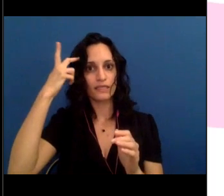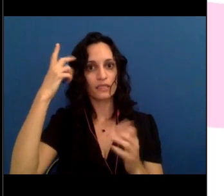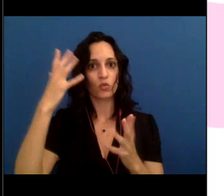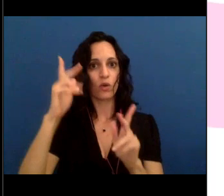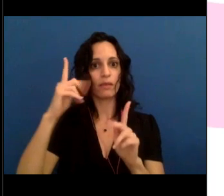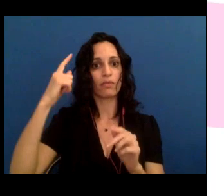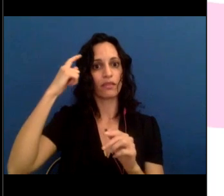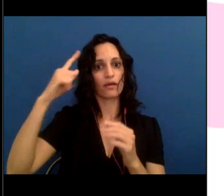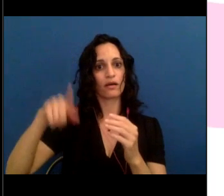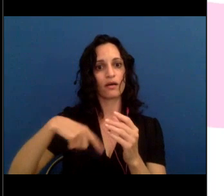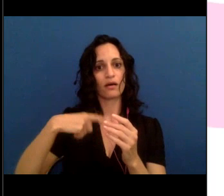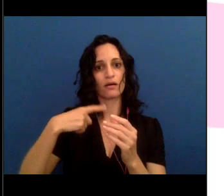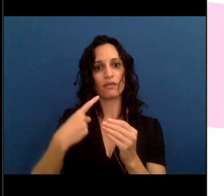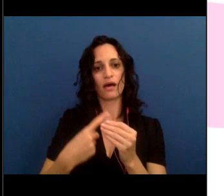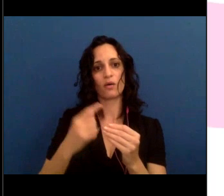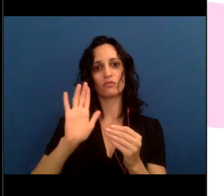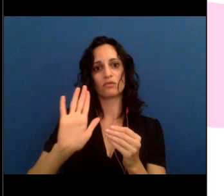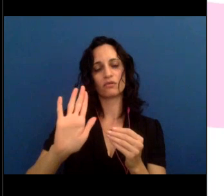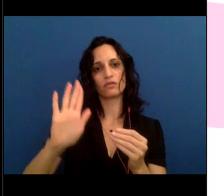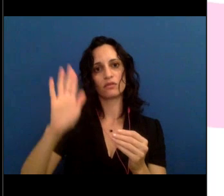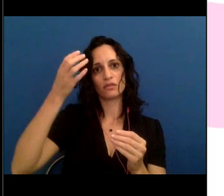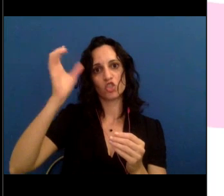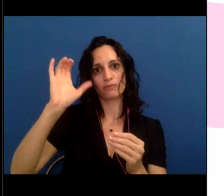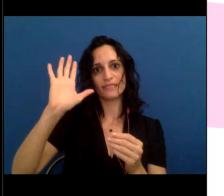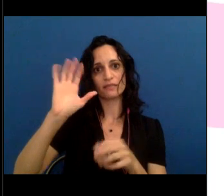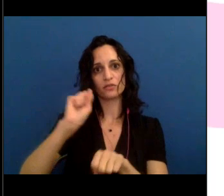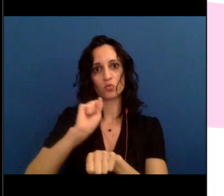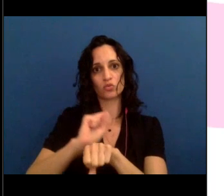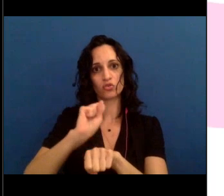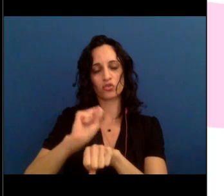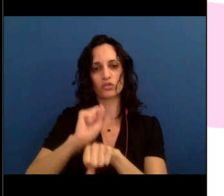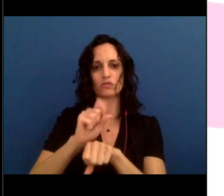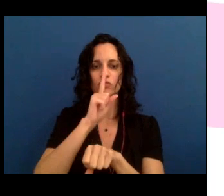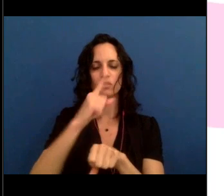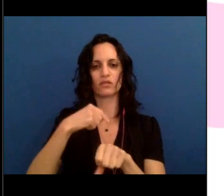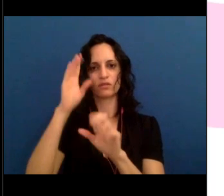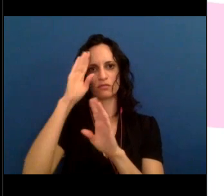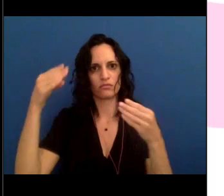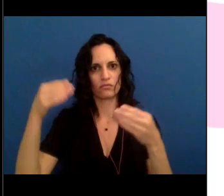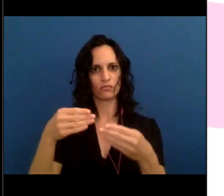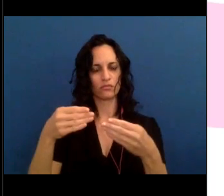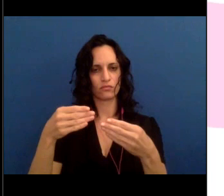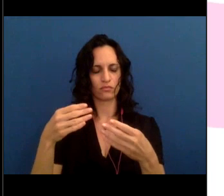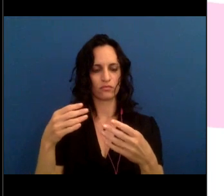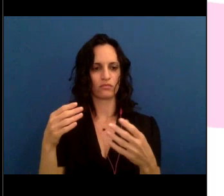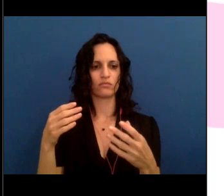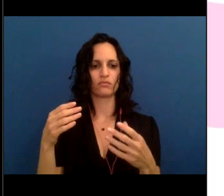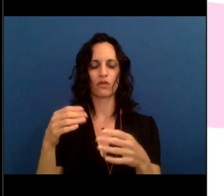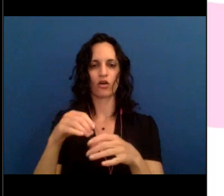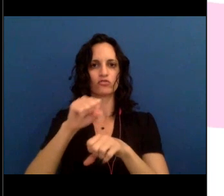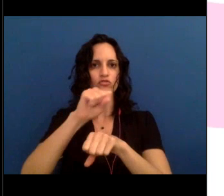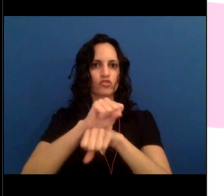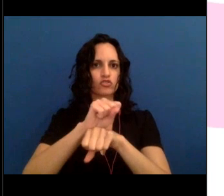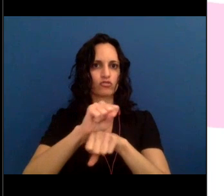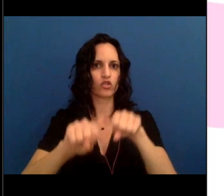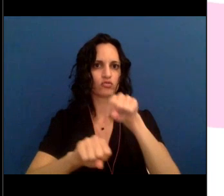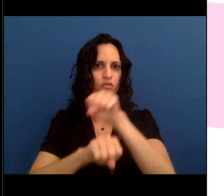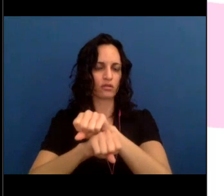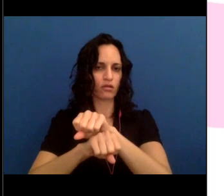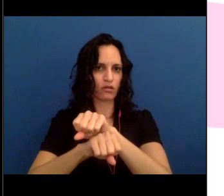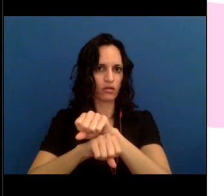work. I'm really going to be honing in on the structural realities of how he became